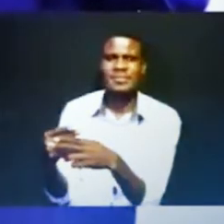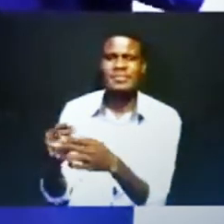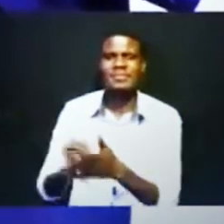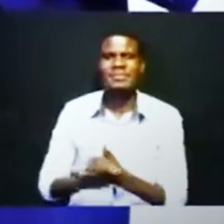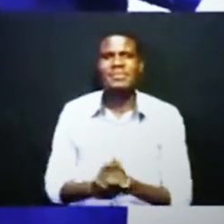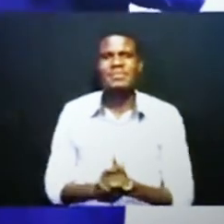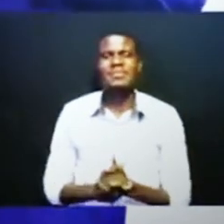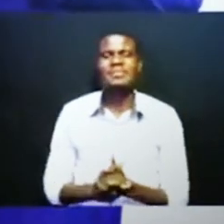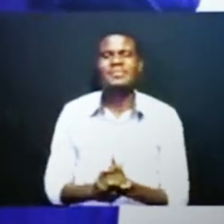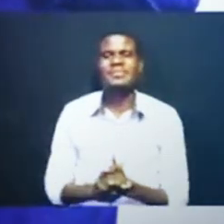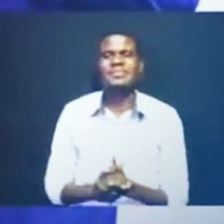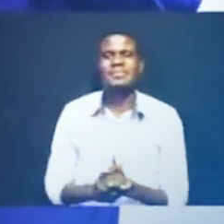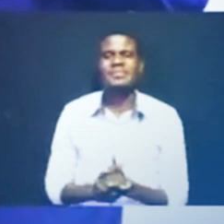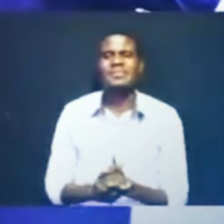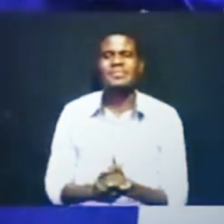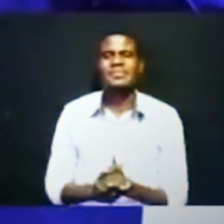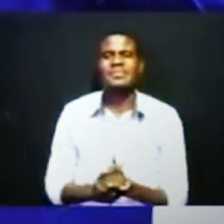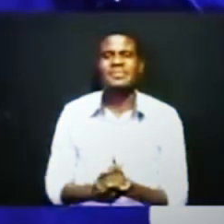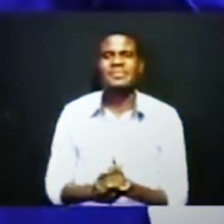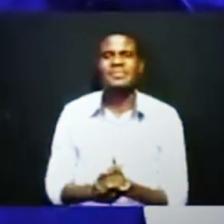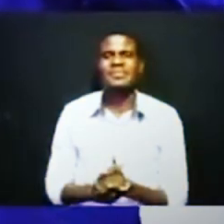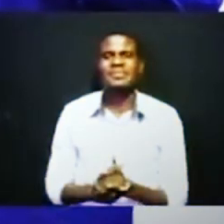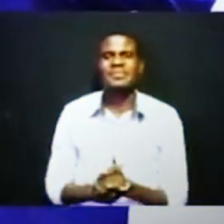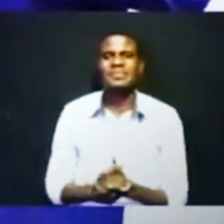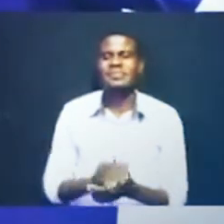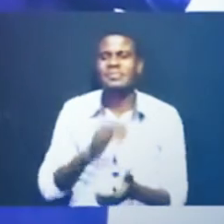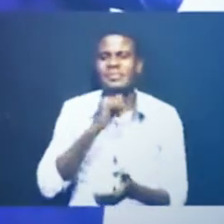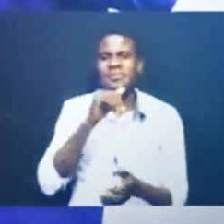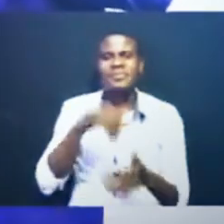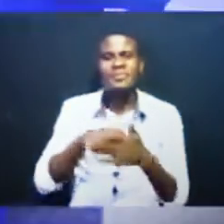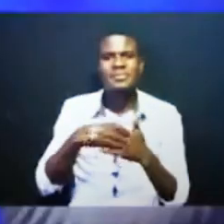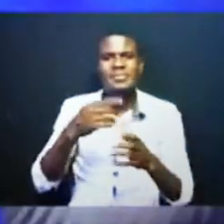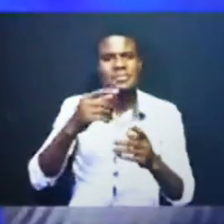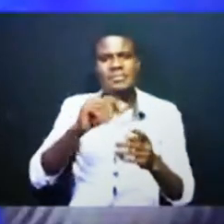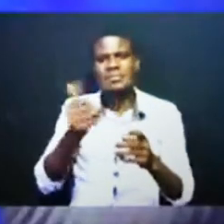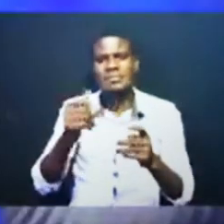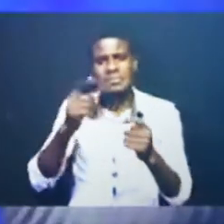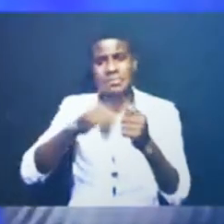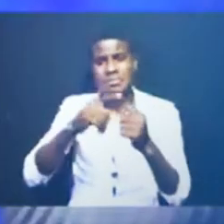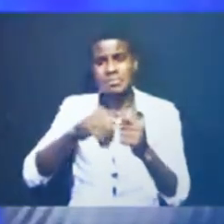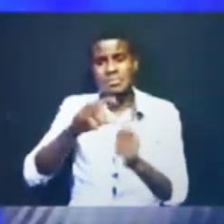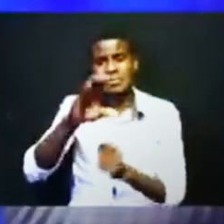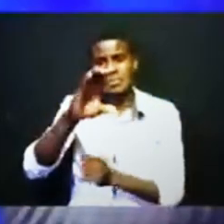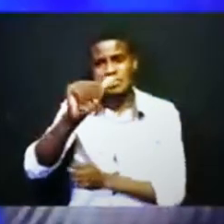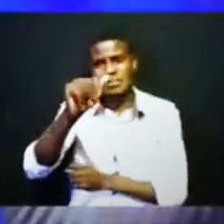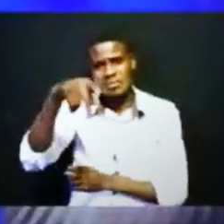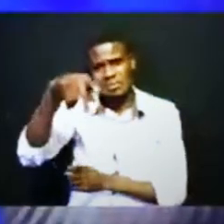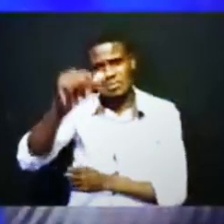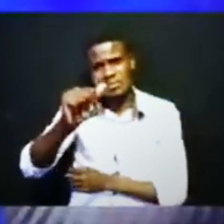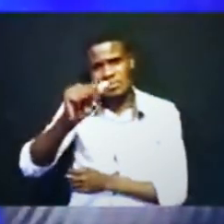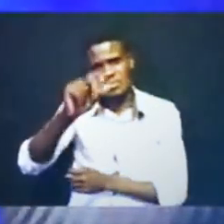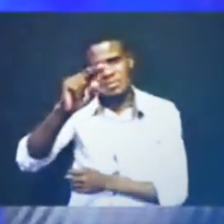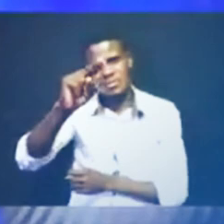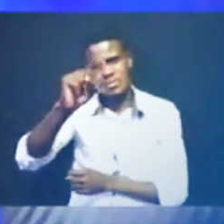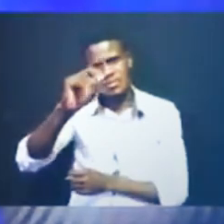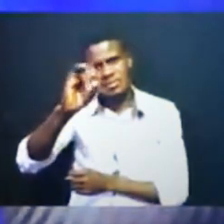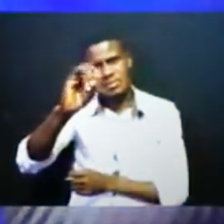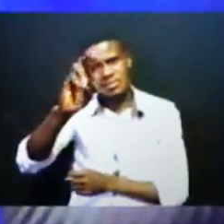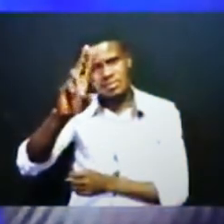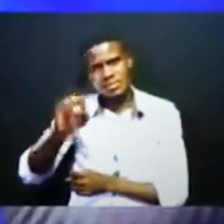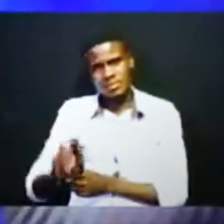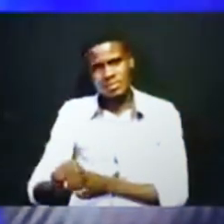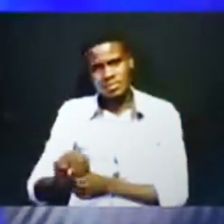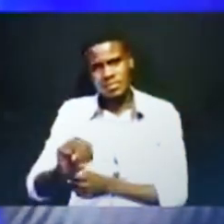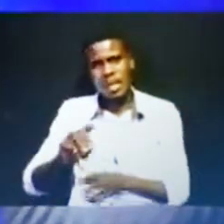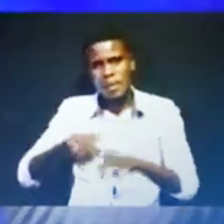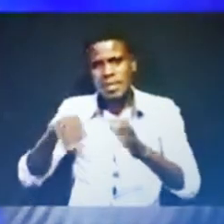oyoye no na wogye ne din edi. Now not in Capernaum, but in Jerusalem proper. Enye Capernaum o ne mum Jerusalem